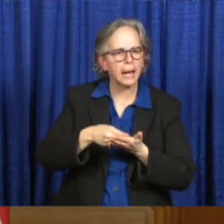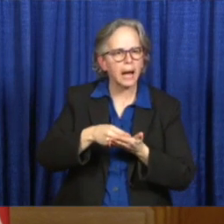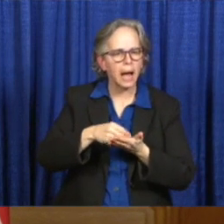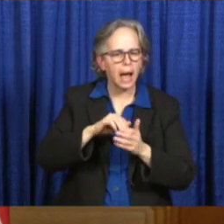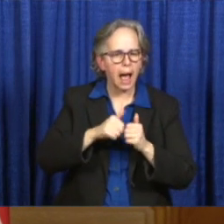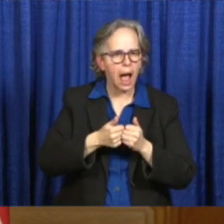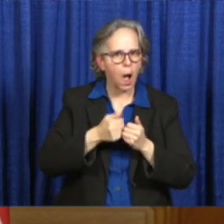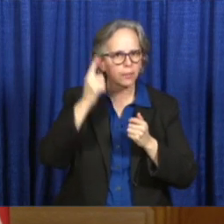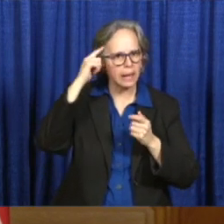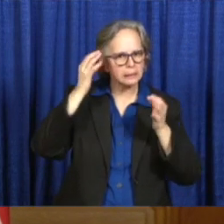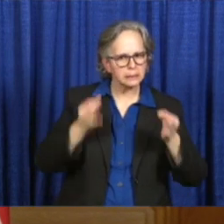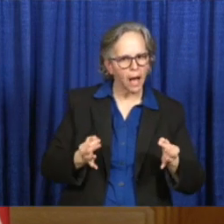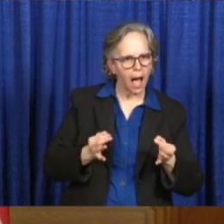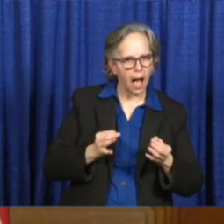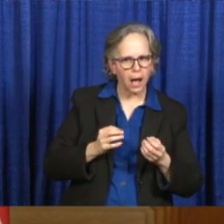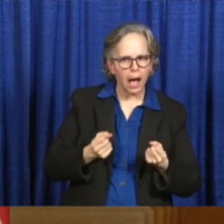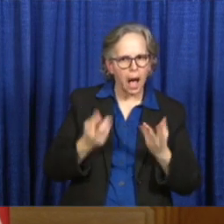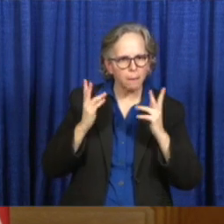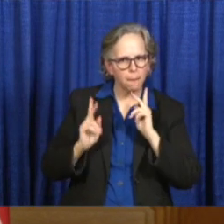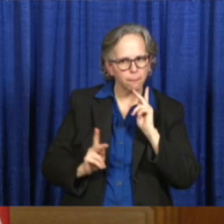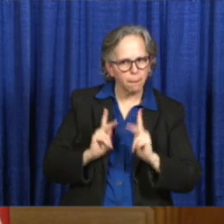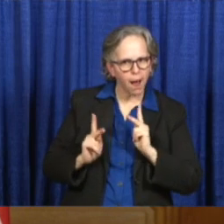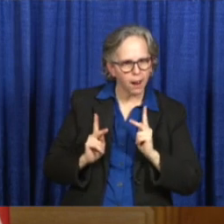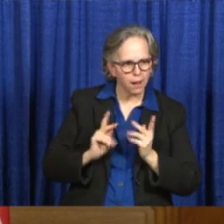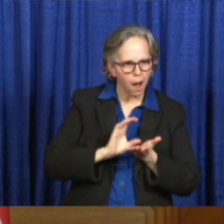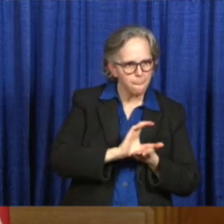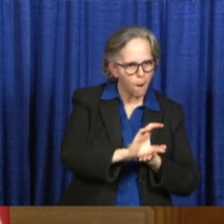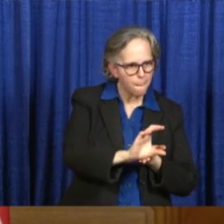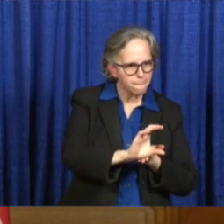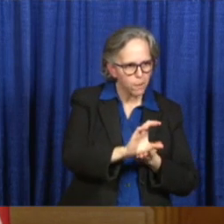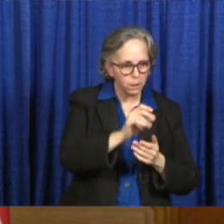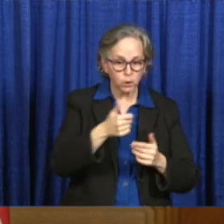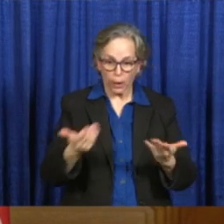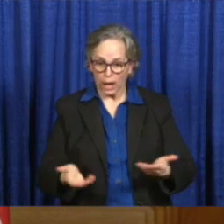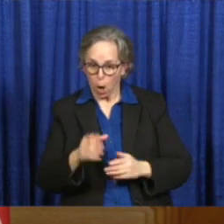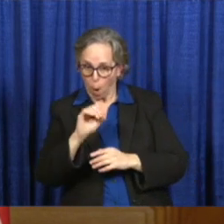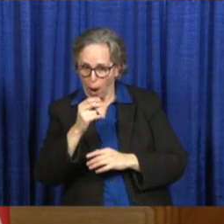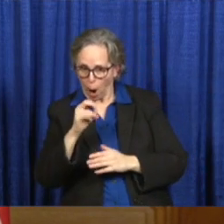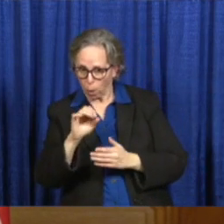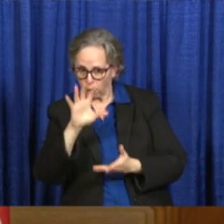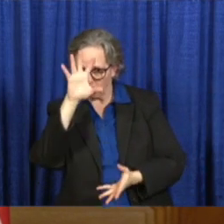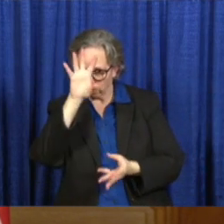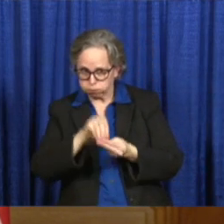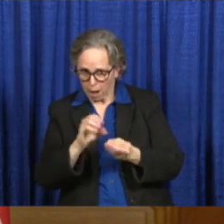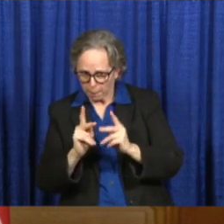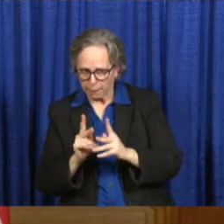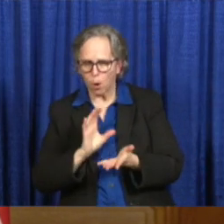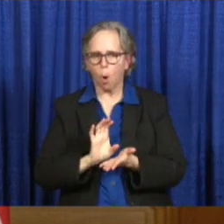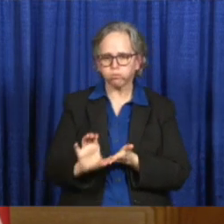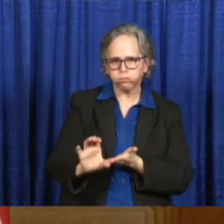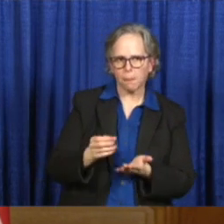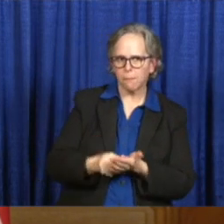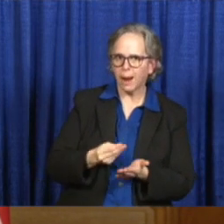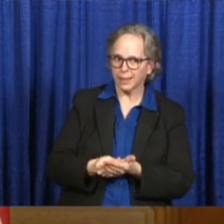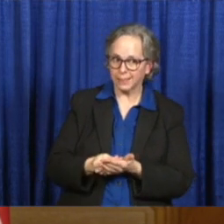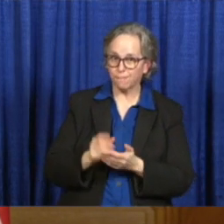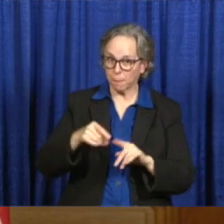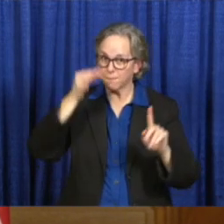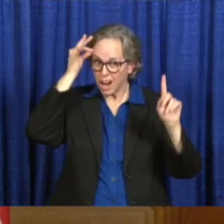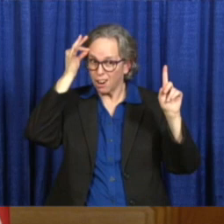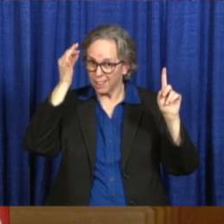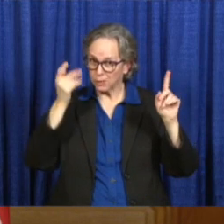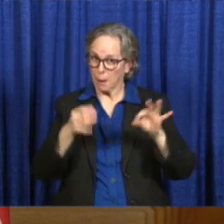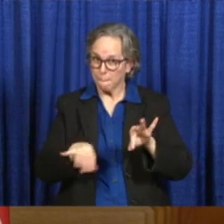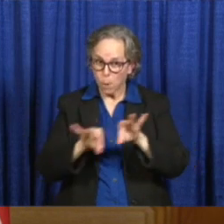many representatives we have in the United States Congress, and many other things. By now, you should have received a notice in the mail from the